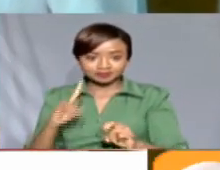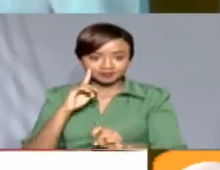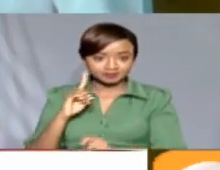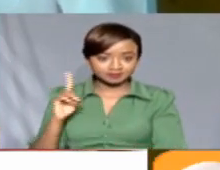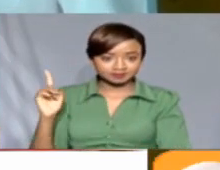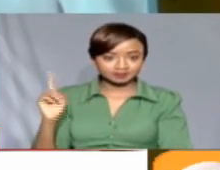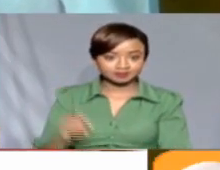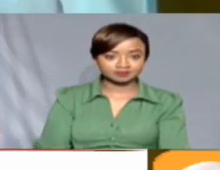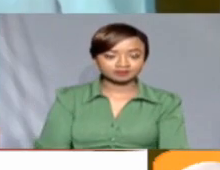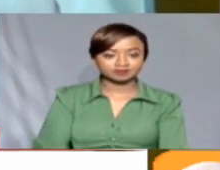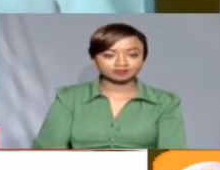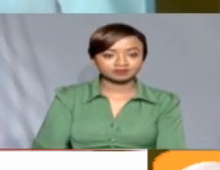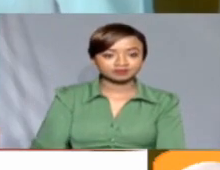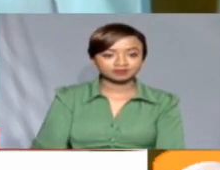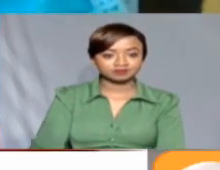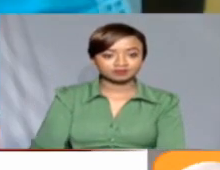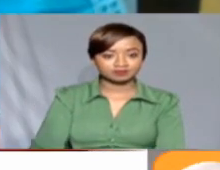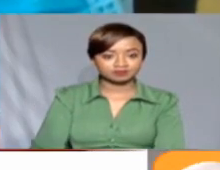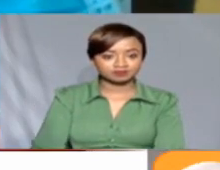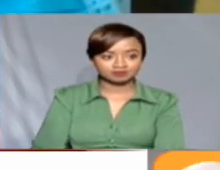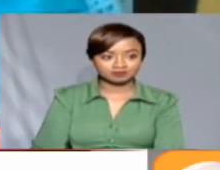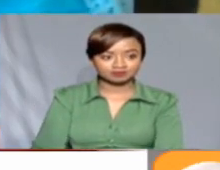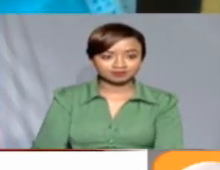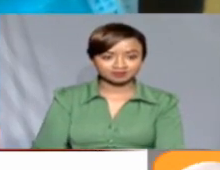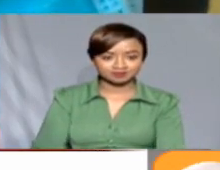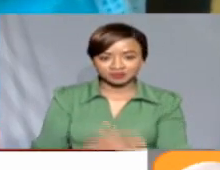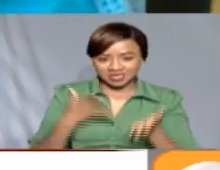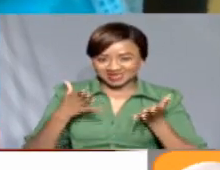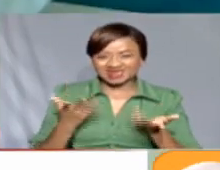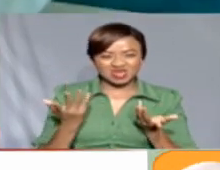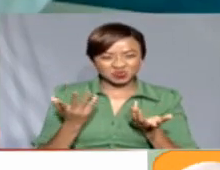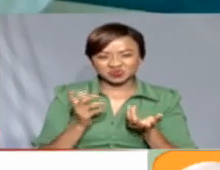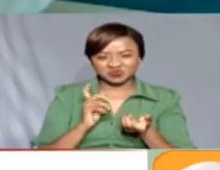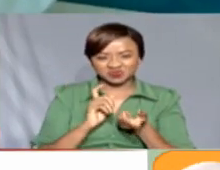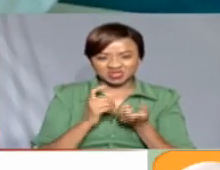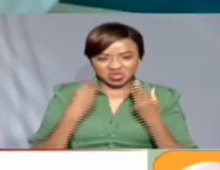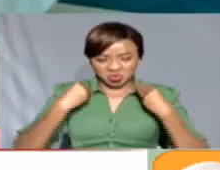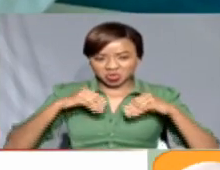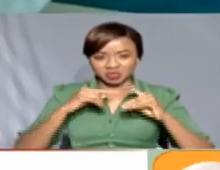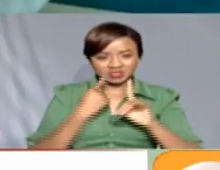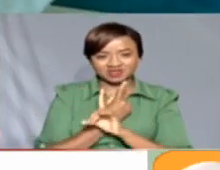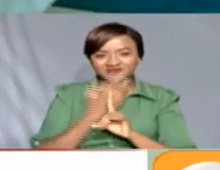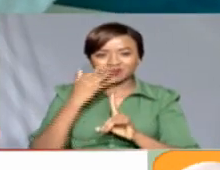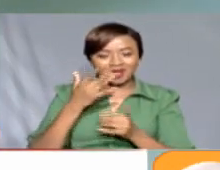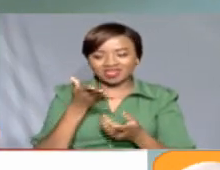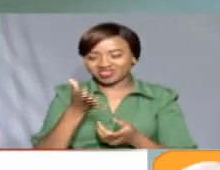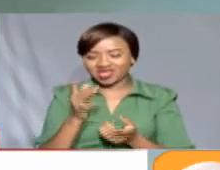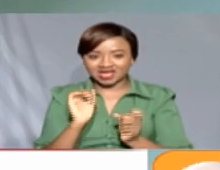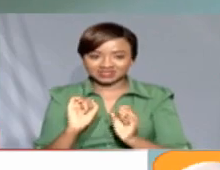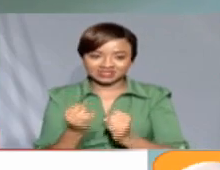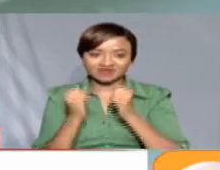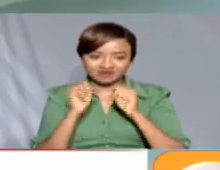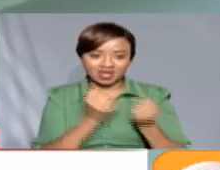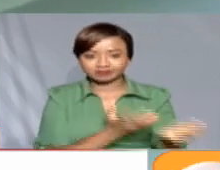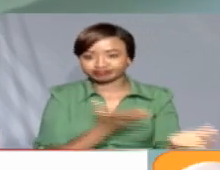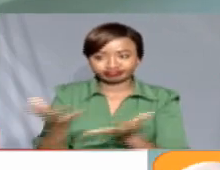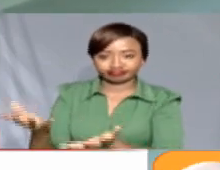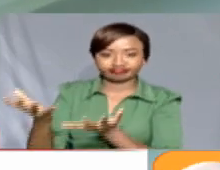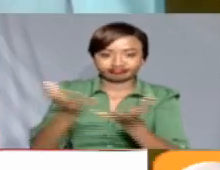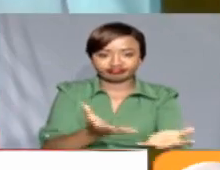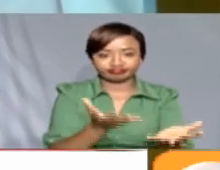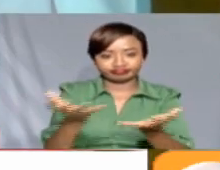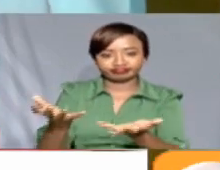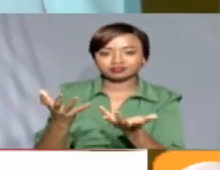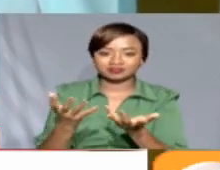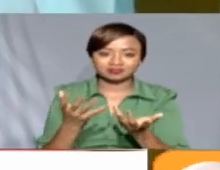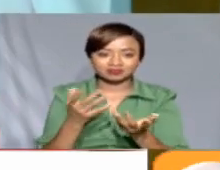the lab specimen, is not dressed the way he was, because now it is in a box, and it is safe for him to carry around with not as